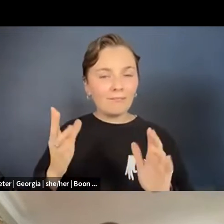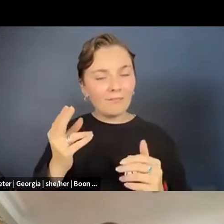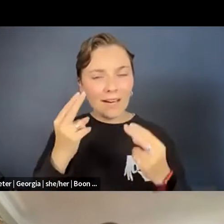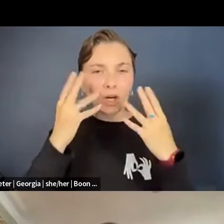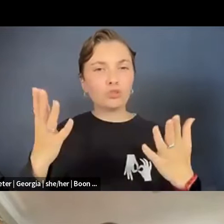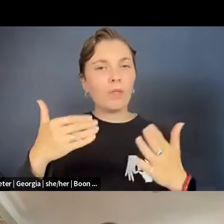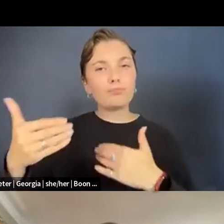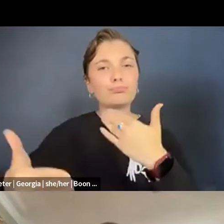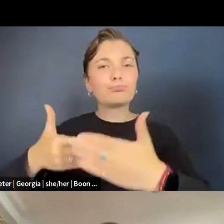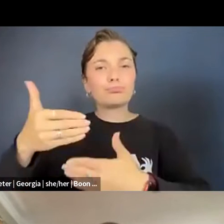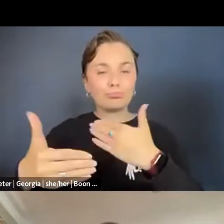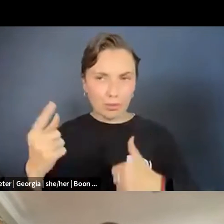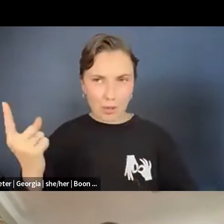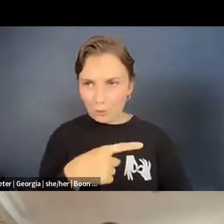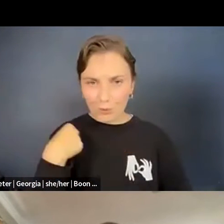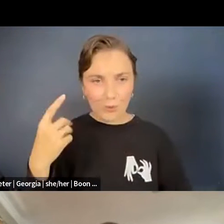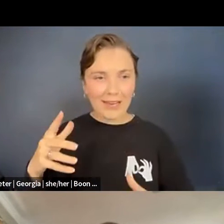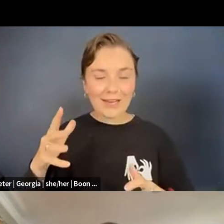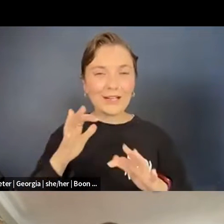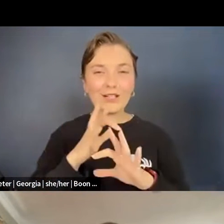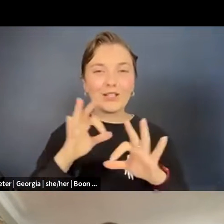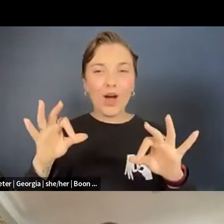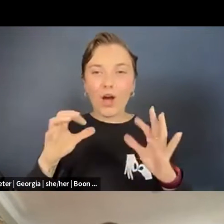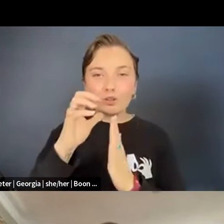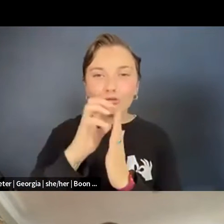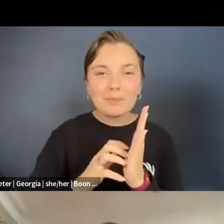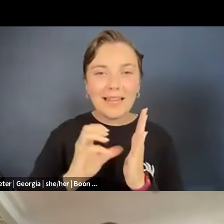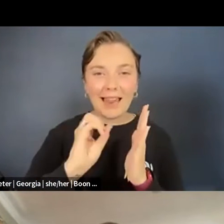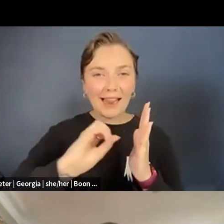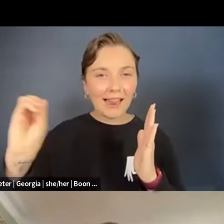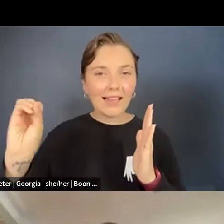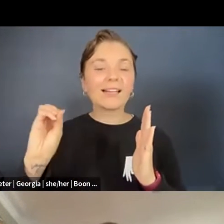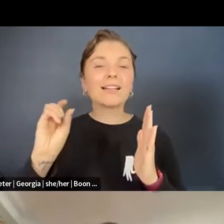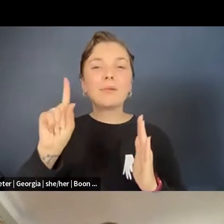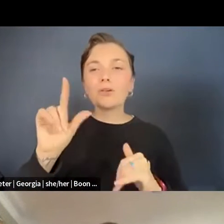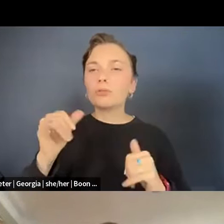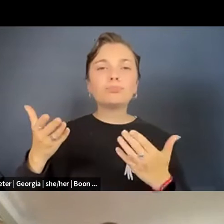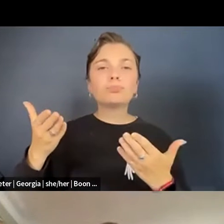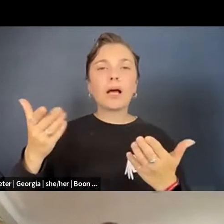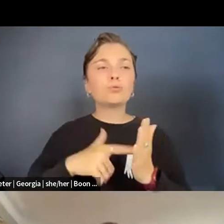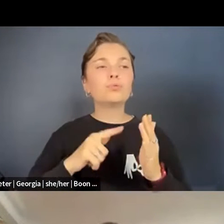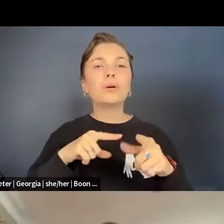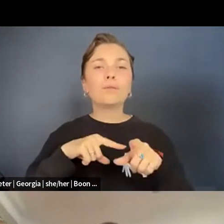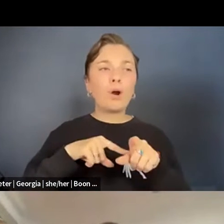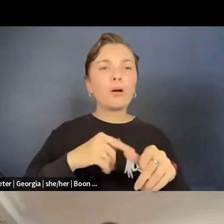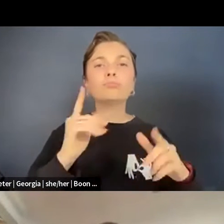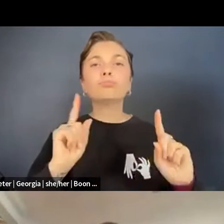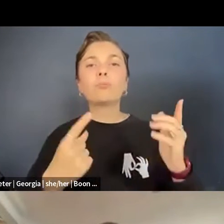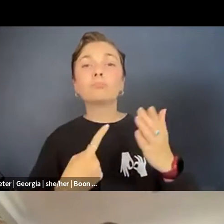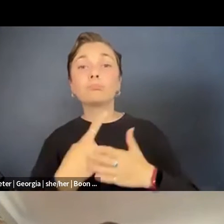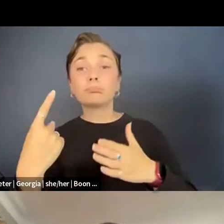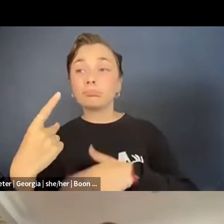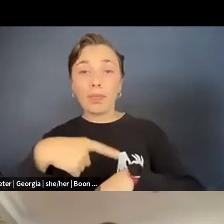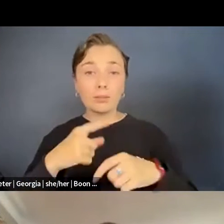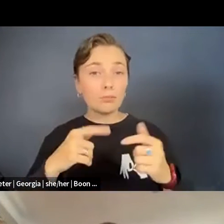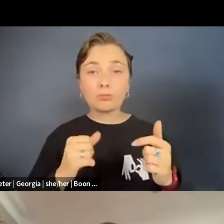unfolded. We didn't really, it's not scripted, but we allowed it to unfold based on what emerged at the